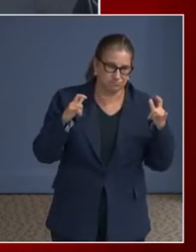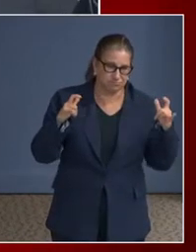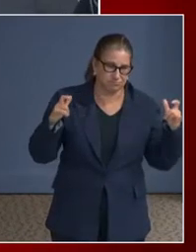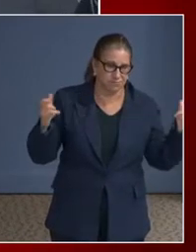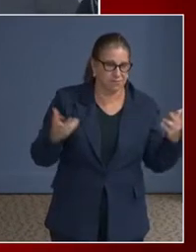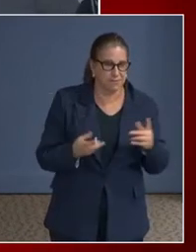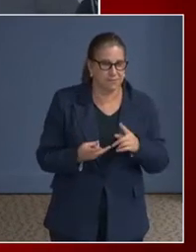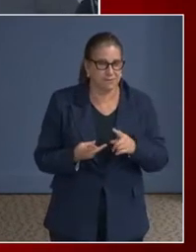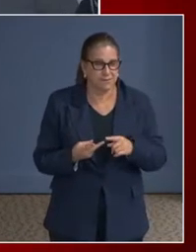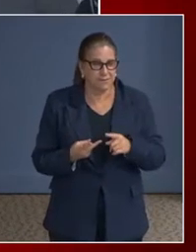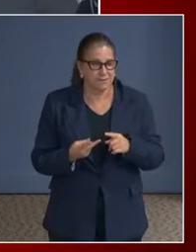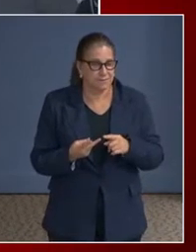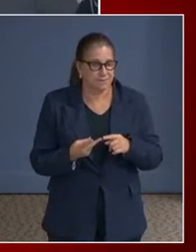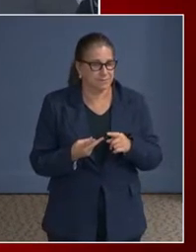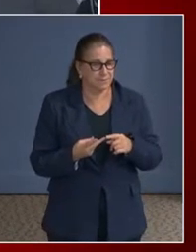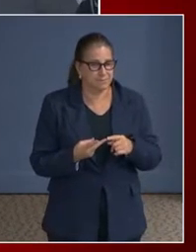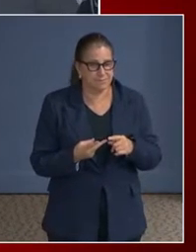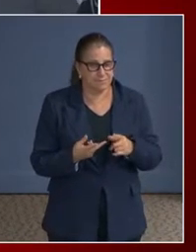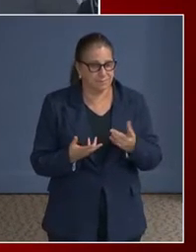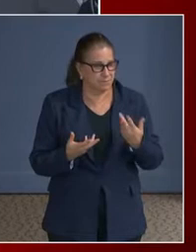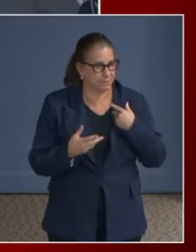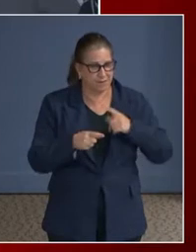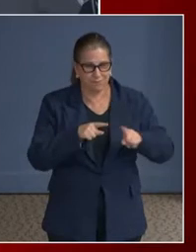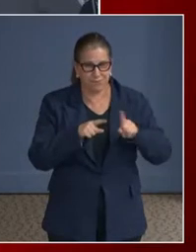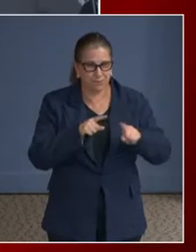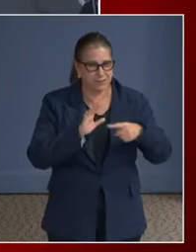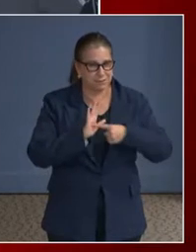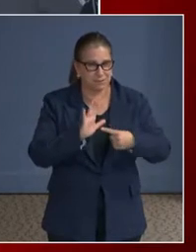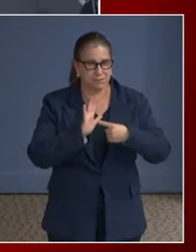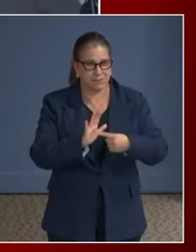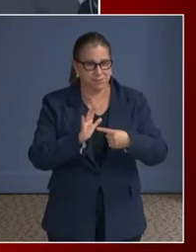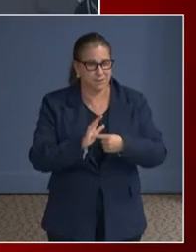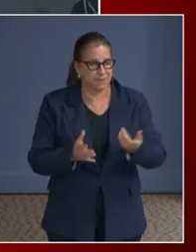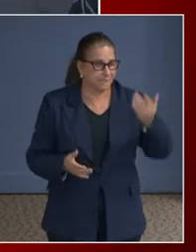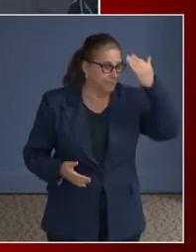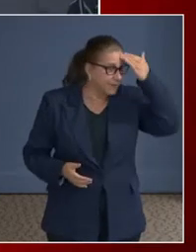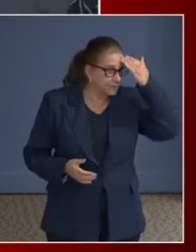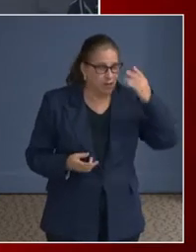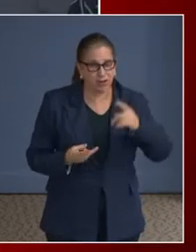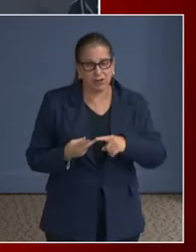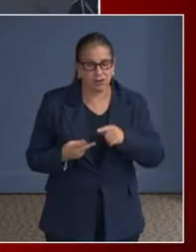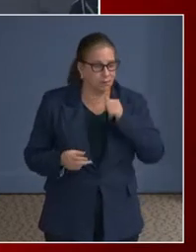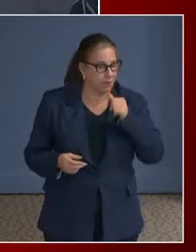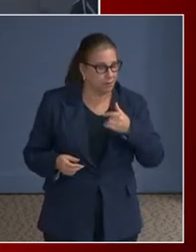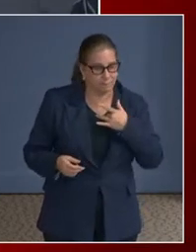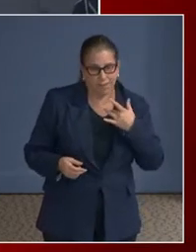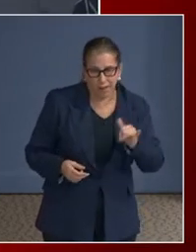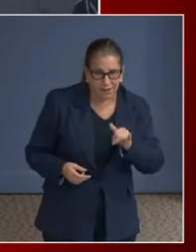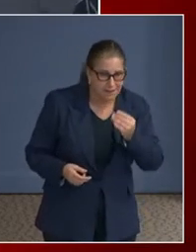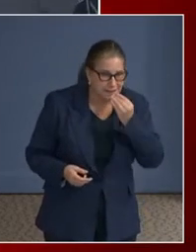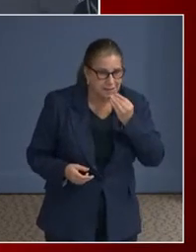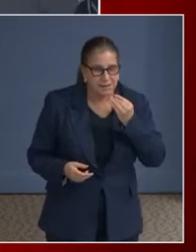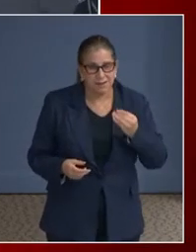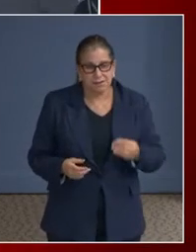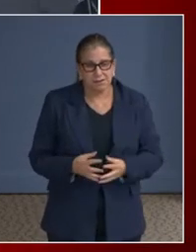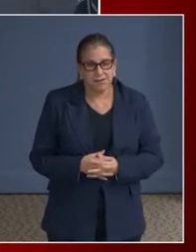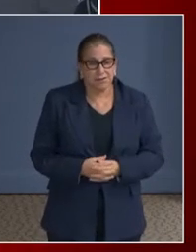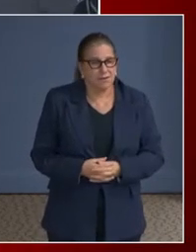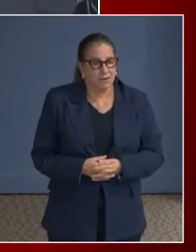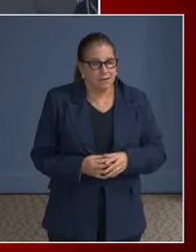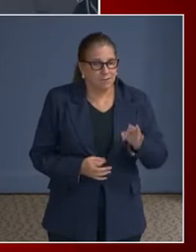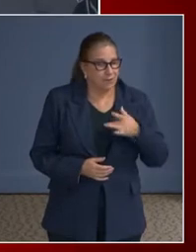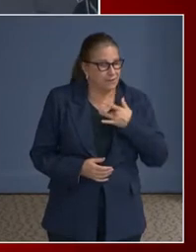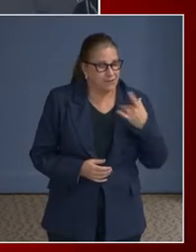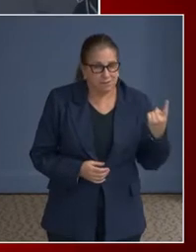you have. And if you have those signs and symptoms, do not go to work. Do not go to social events, even